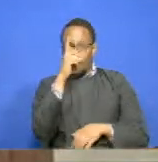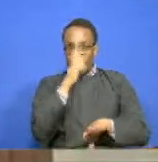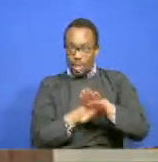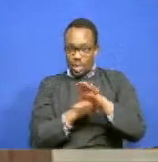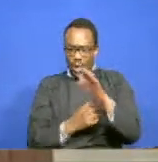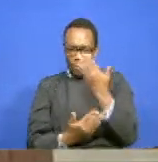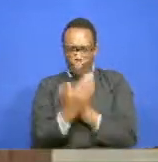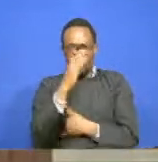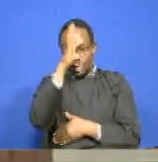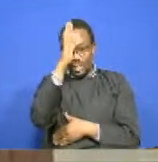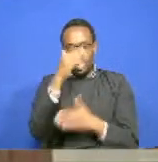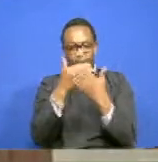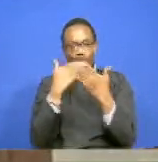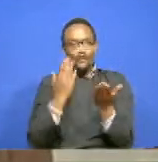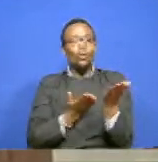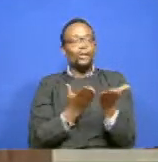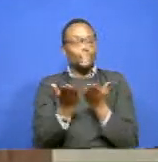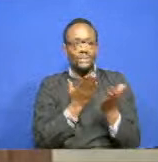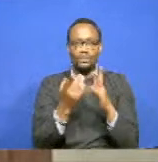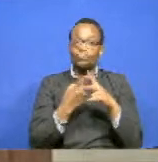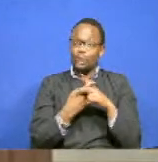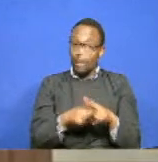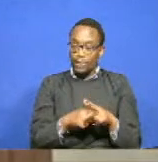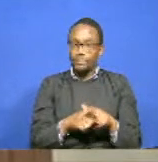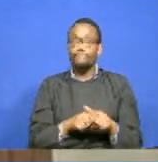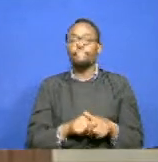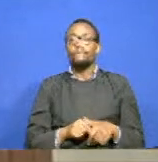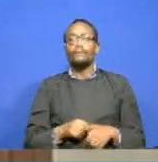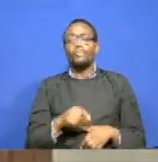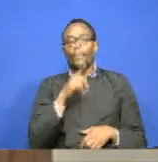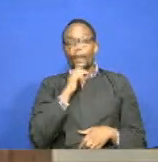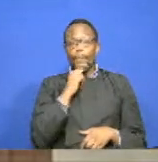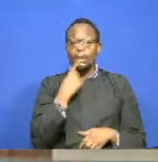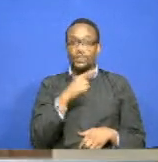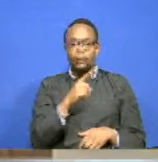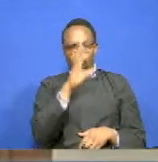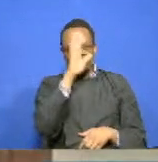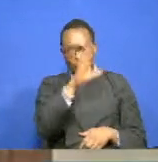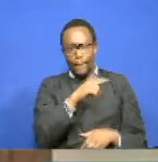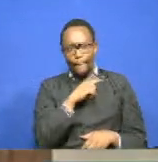morning before the service began. And the man said, "Pastor,